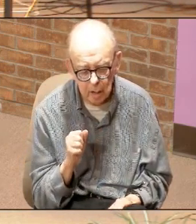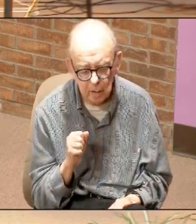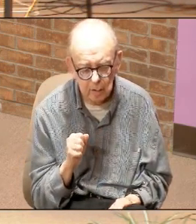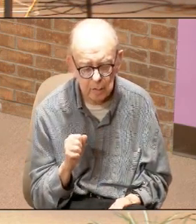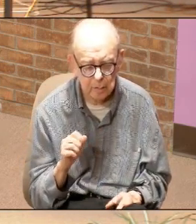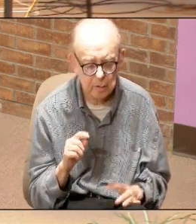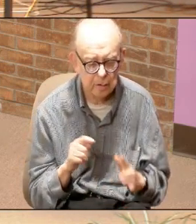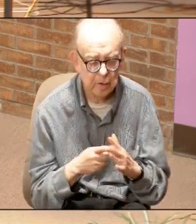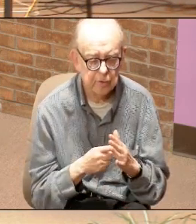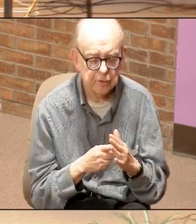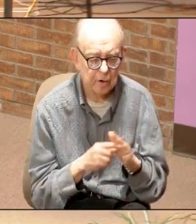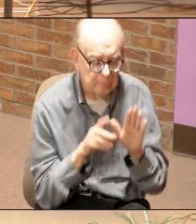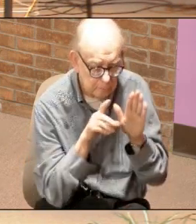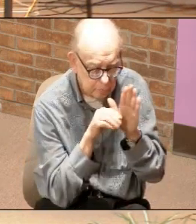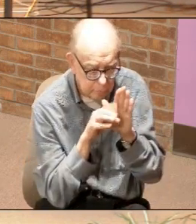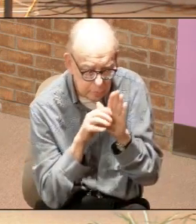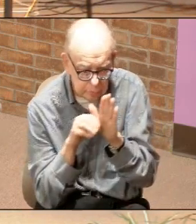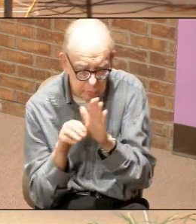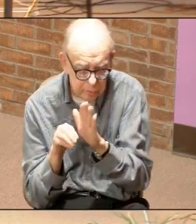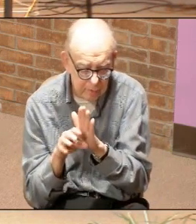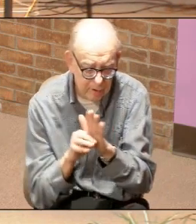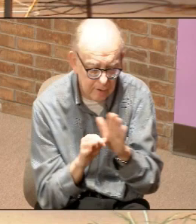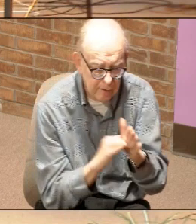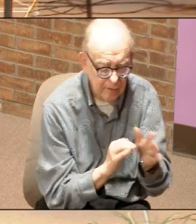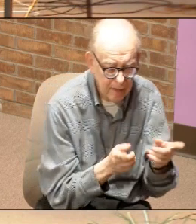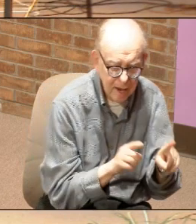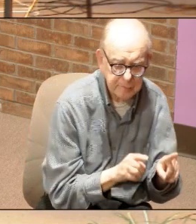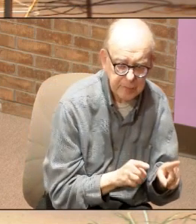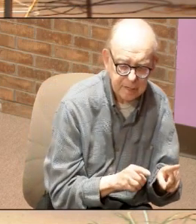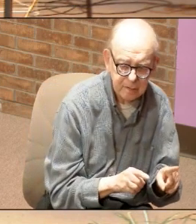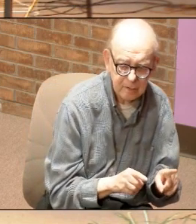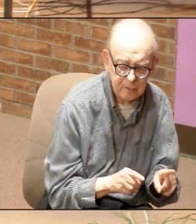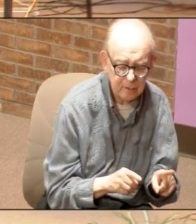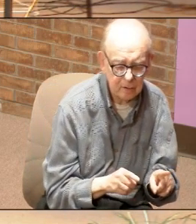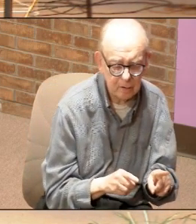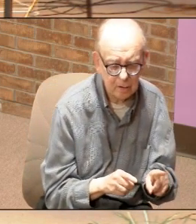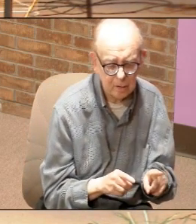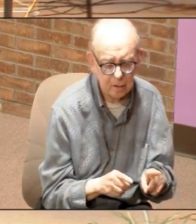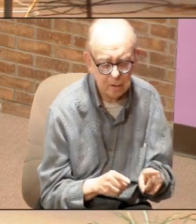they all started videotaping this.